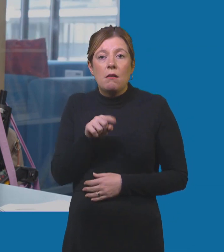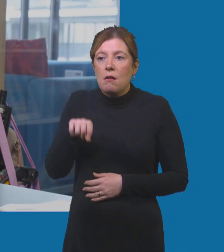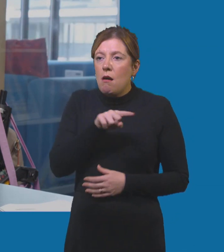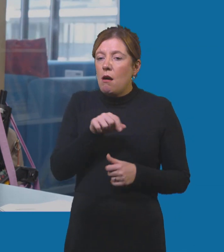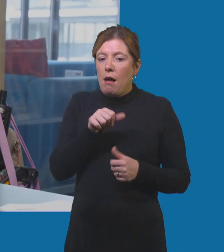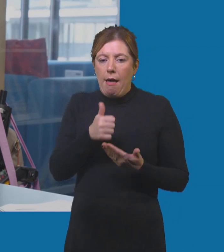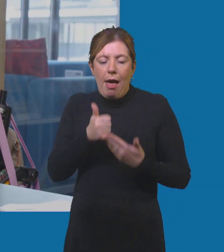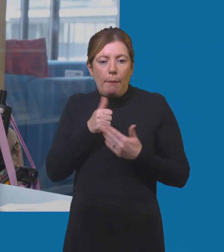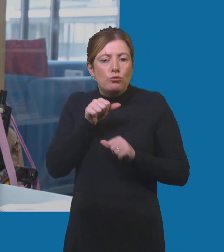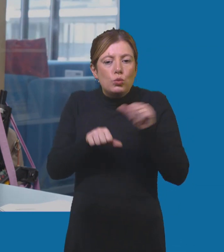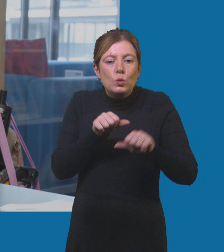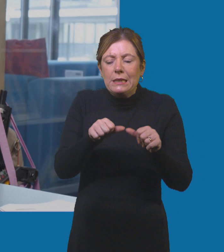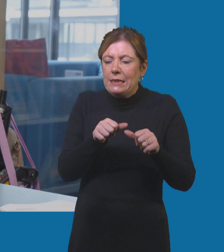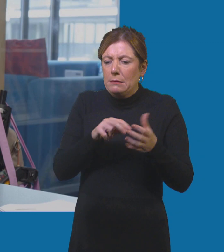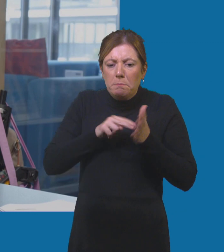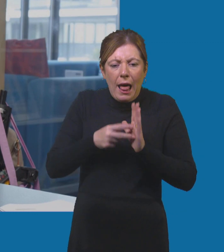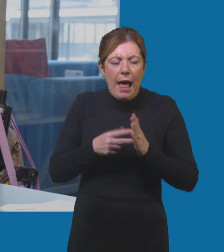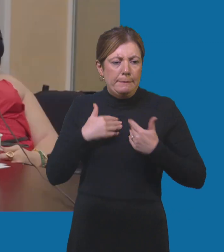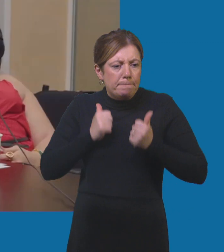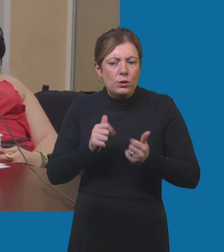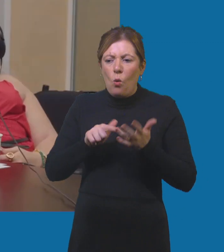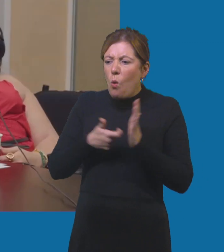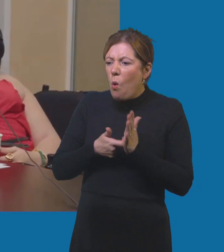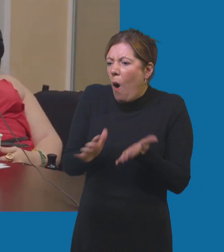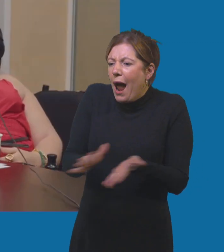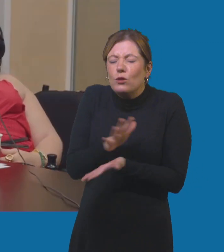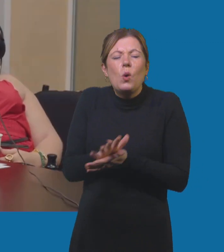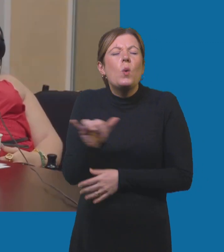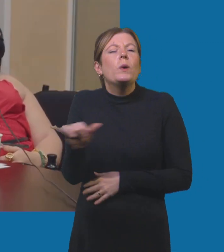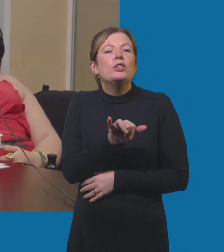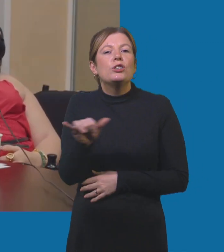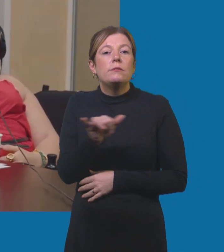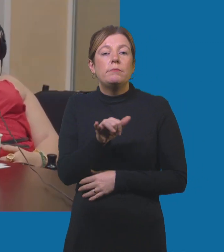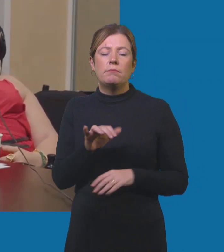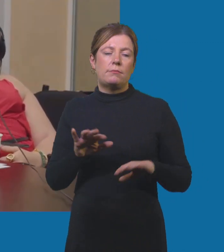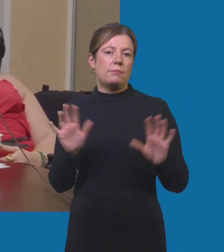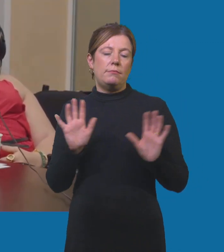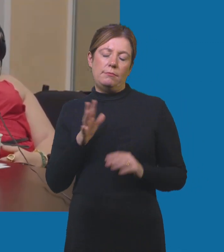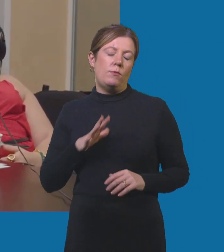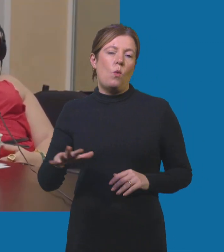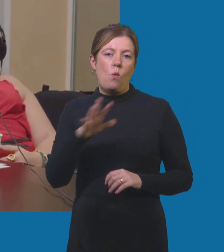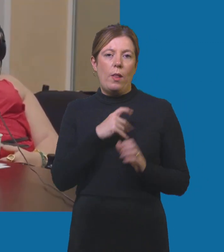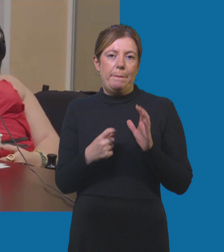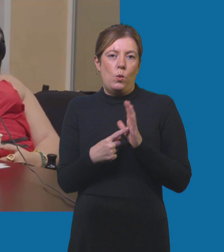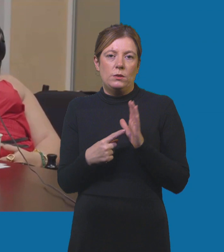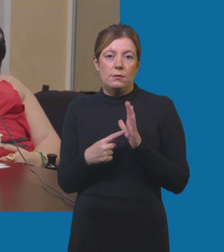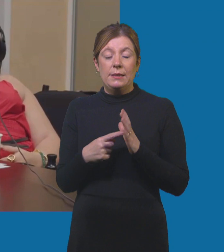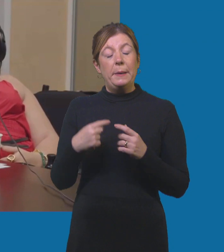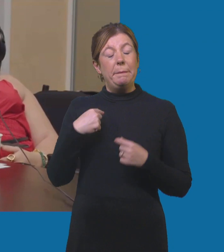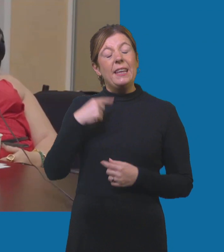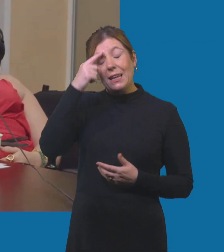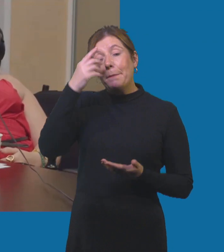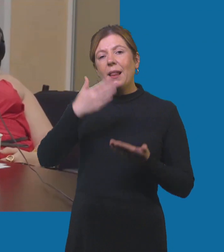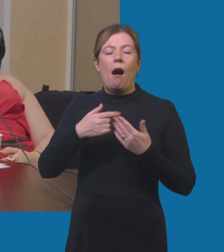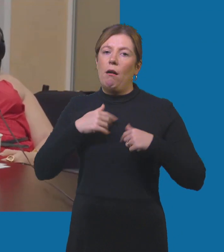set goals, or is it just for the sheer fun of it? I just think it's a very important part of all of our lifestyles. There's no doubt in my mind, and I'm